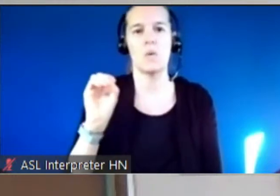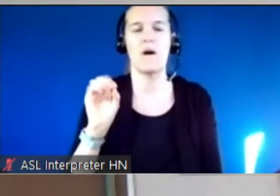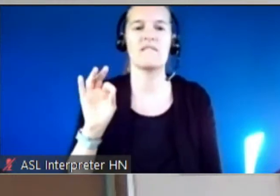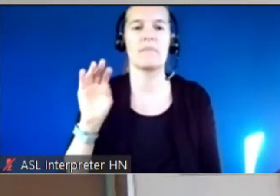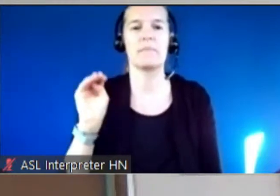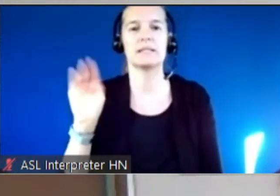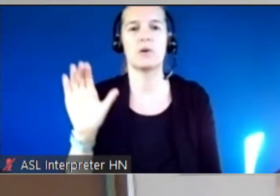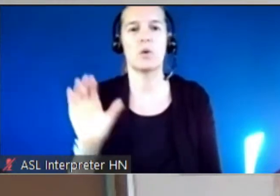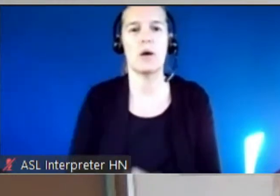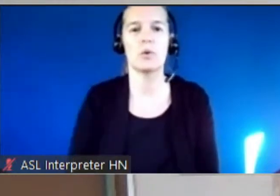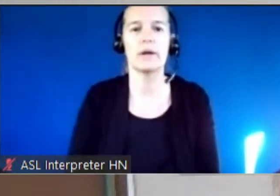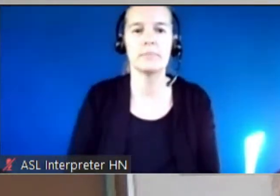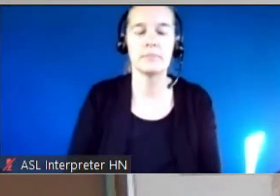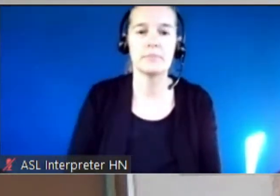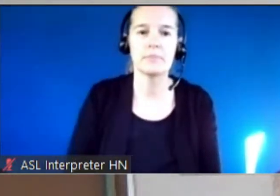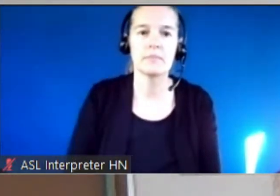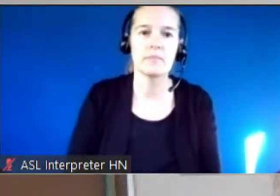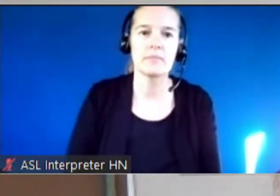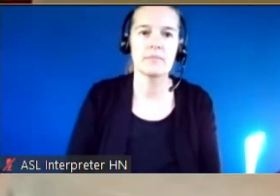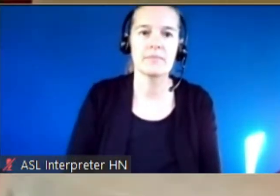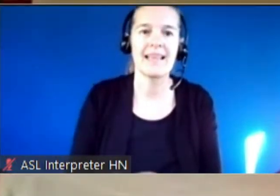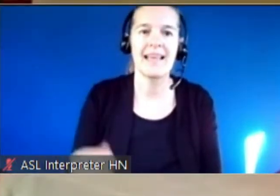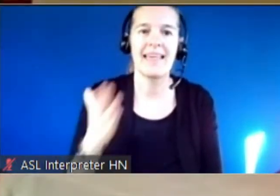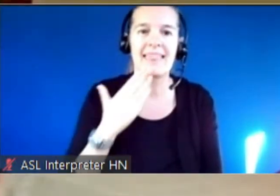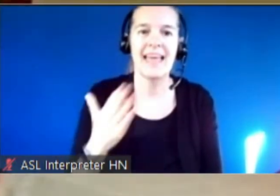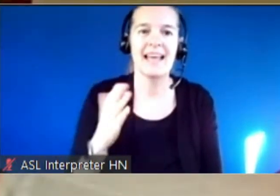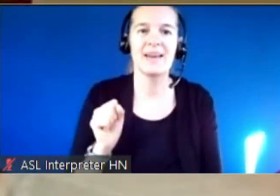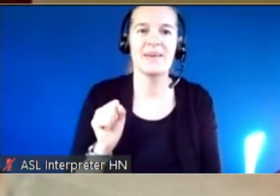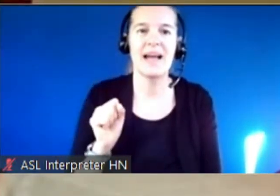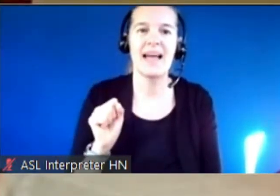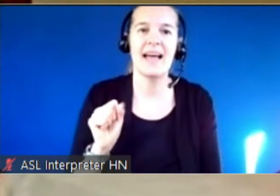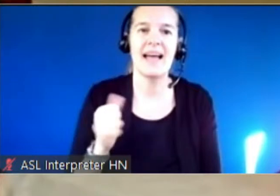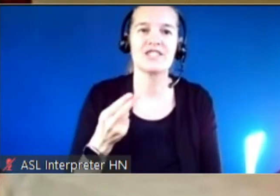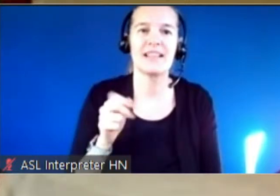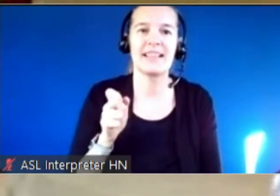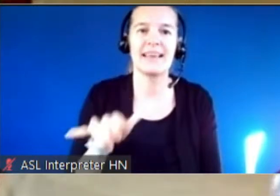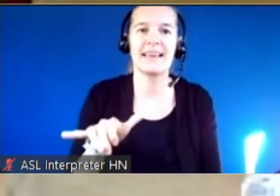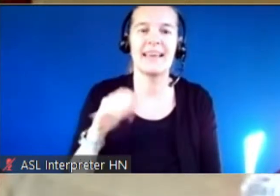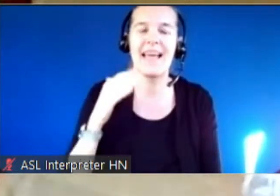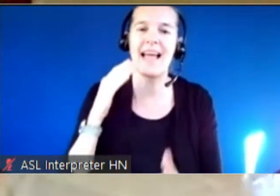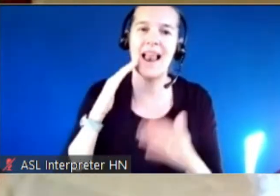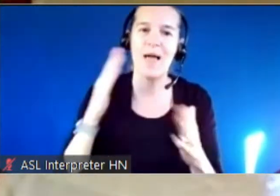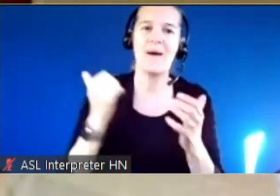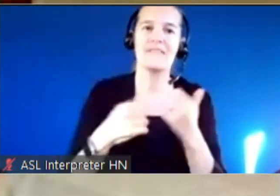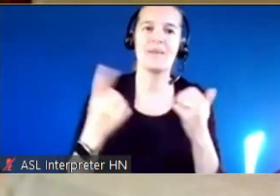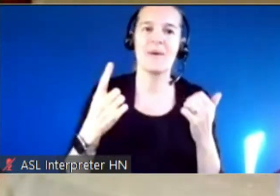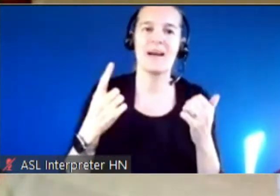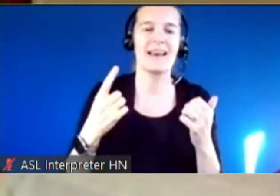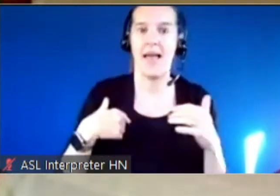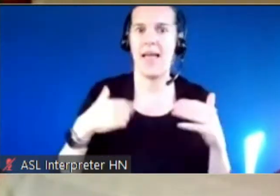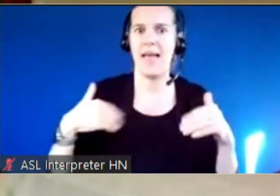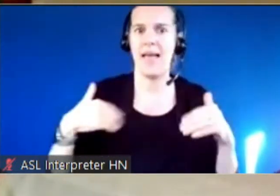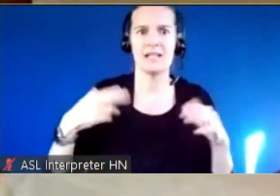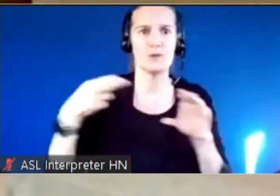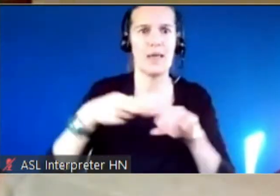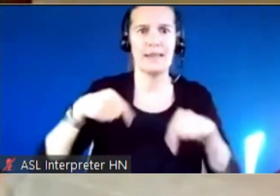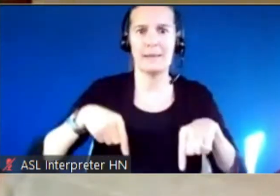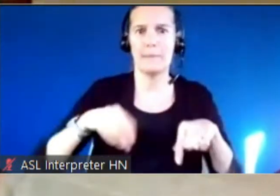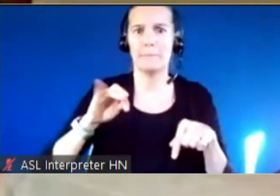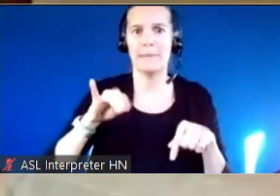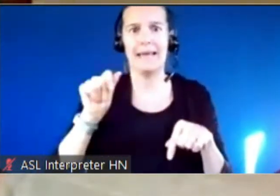update. Well, thank you, Ashley, and hello, everyone. I haven't been on Media Day with Dr. Coren in quite some